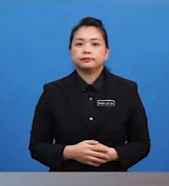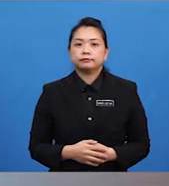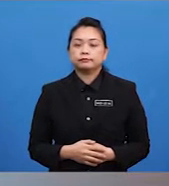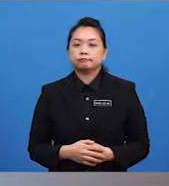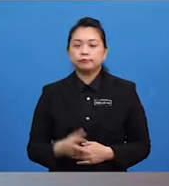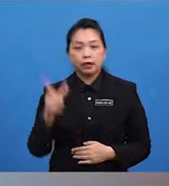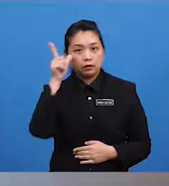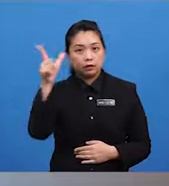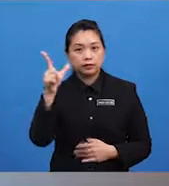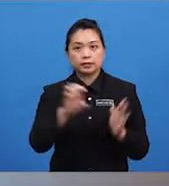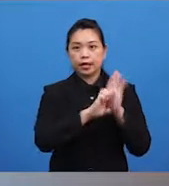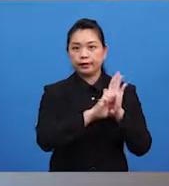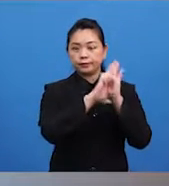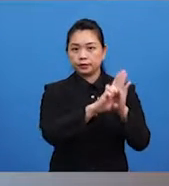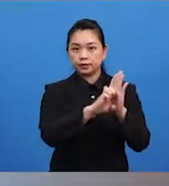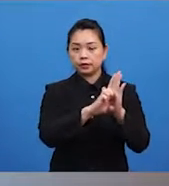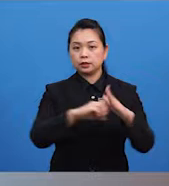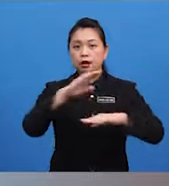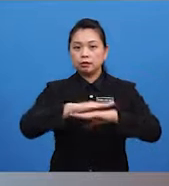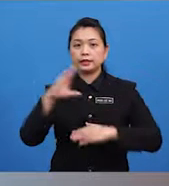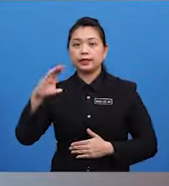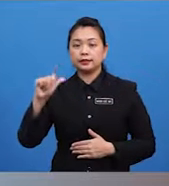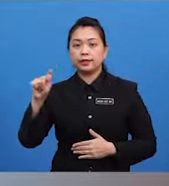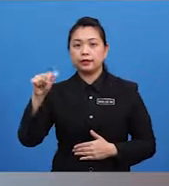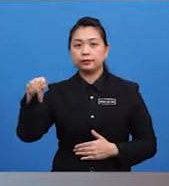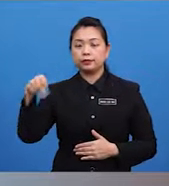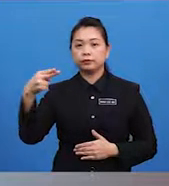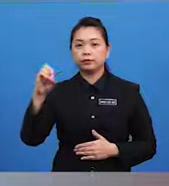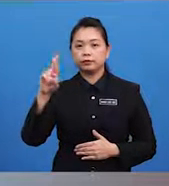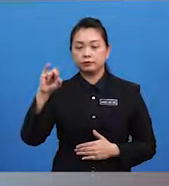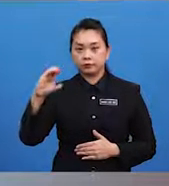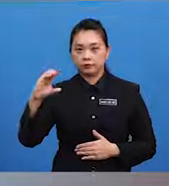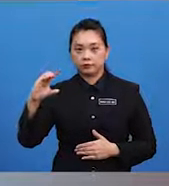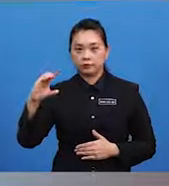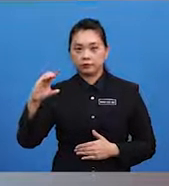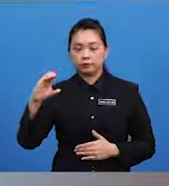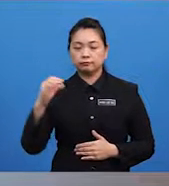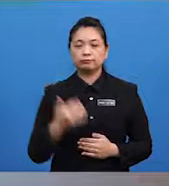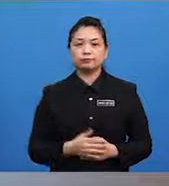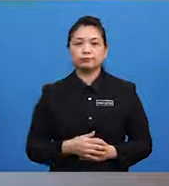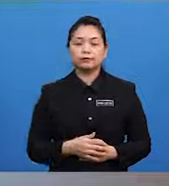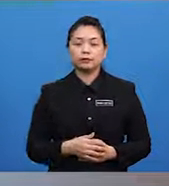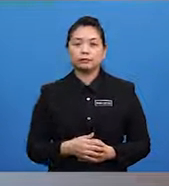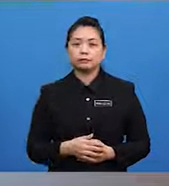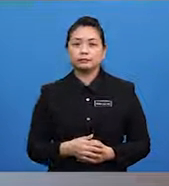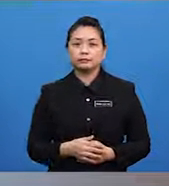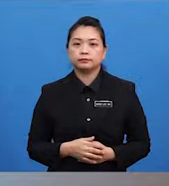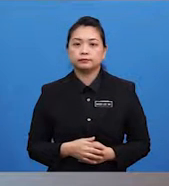Take a look at an example of a cataphoric reference. Let's read the sentence together.